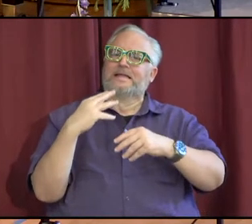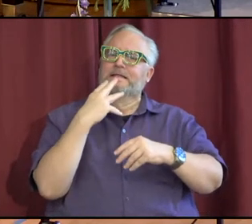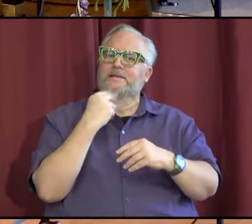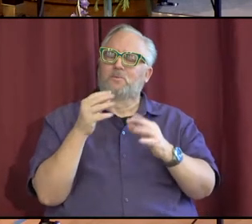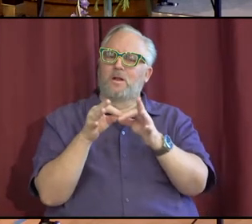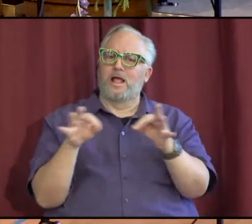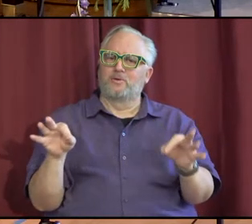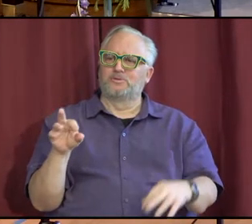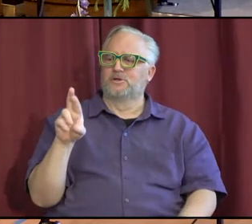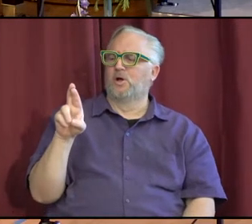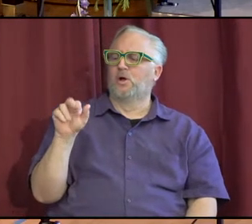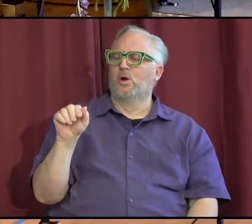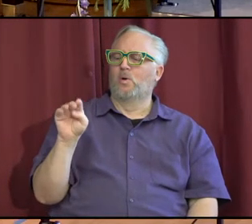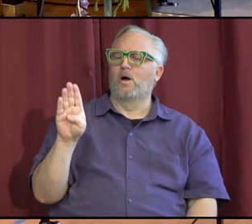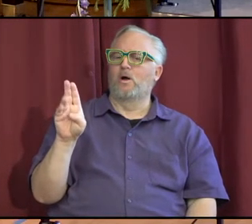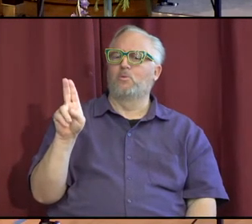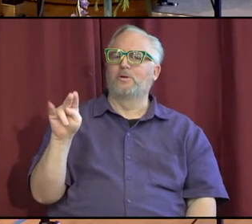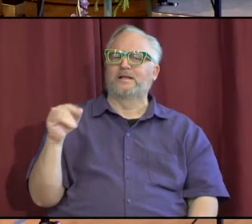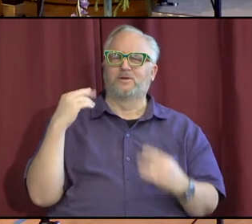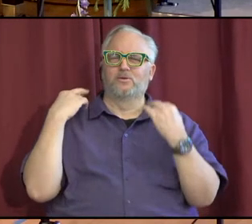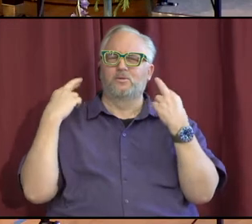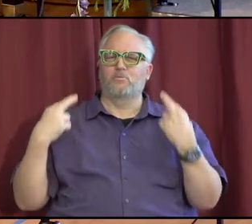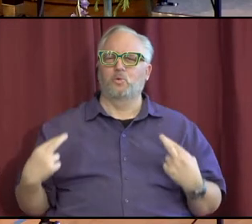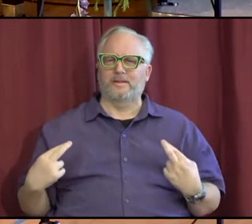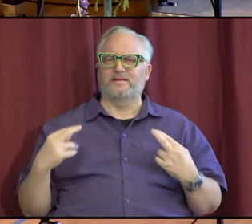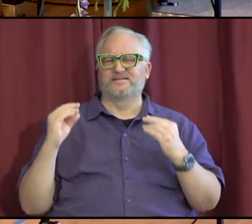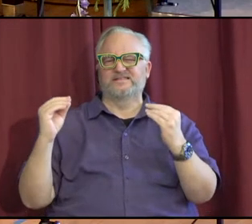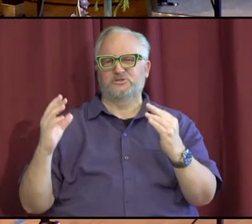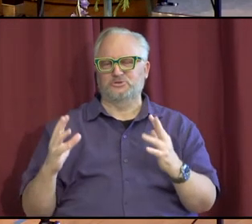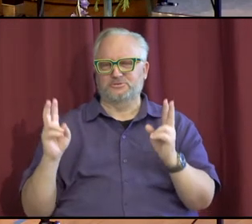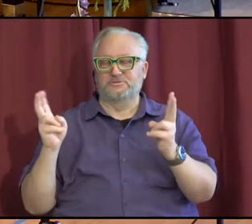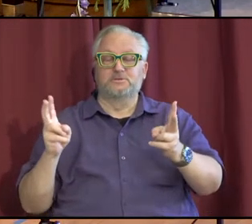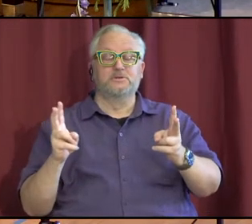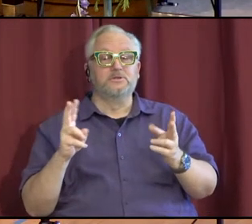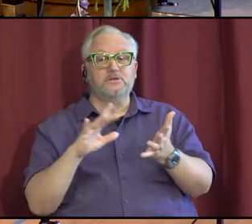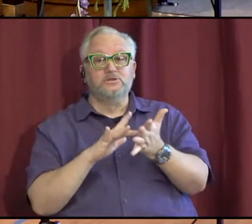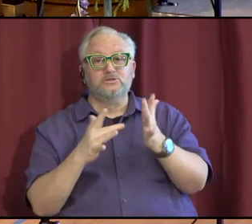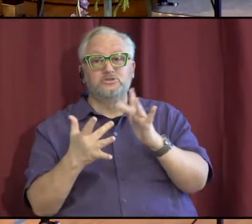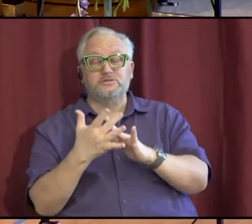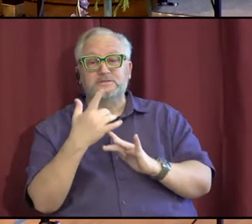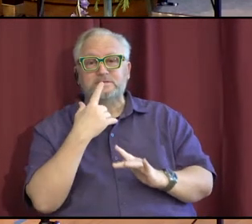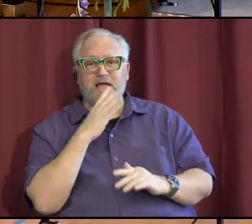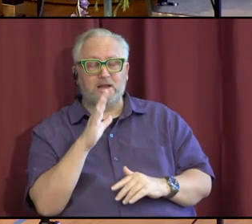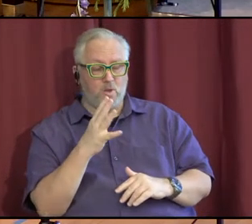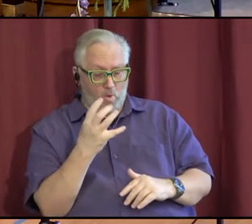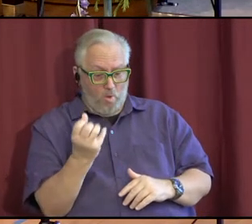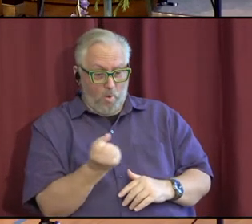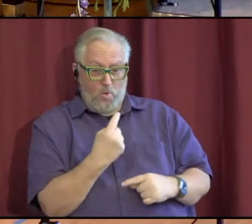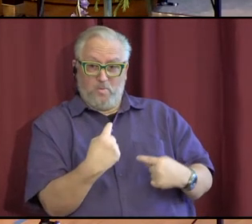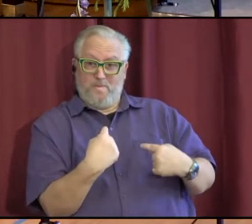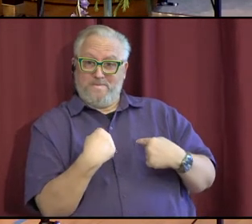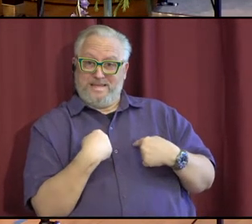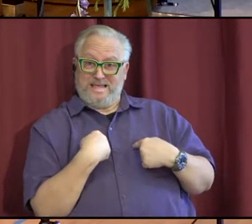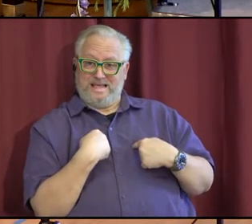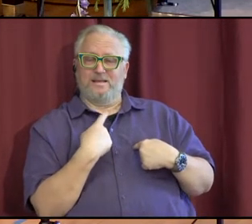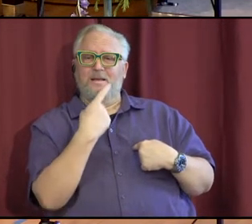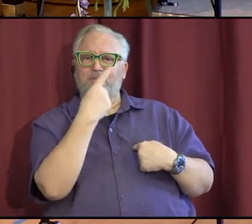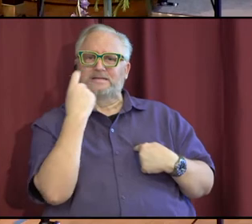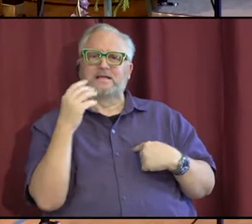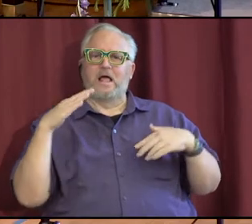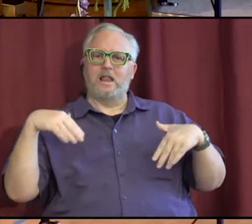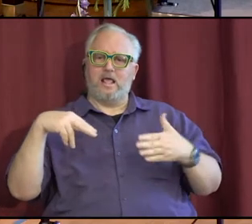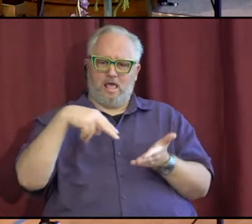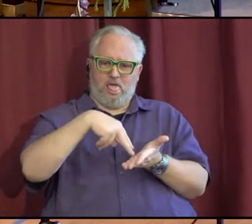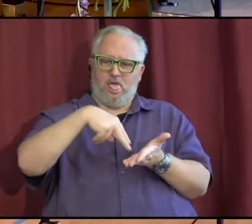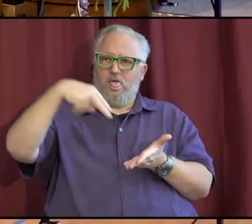"Rabuni," teacher. Jesus said to her, "Do not hold on to me, because I have not yet ascended to